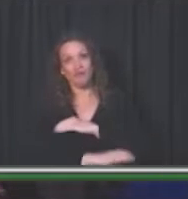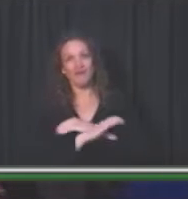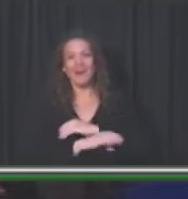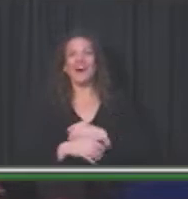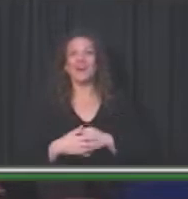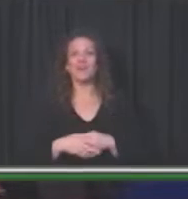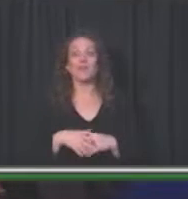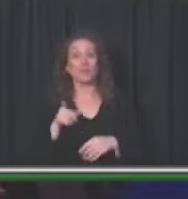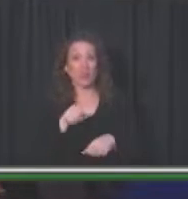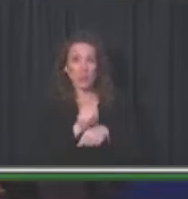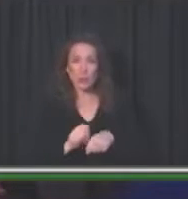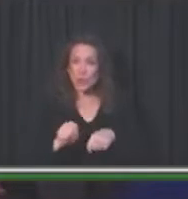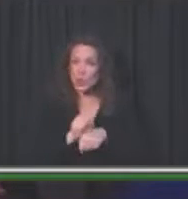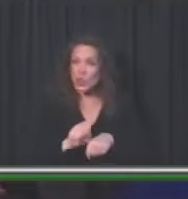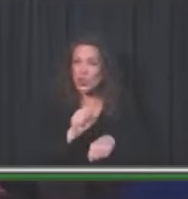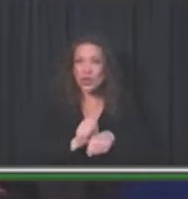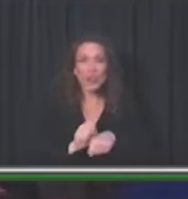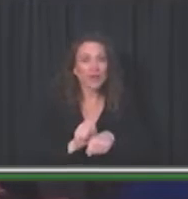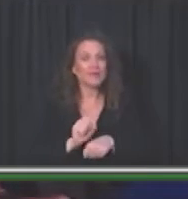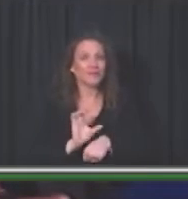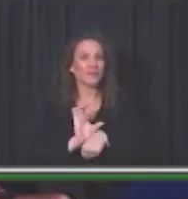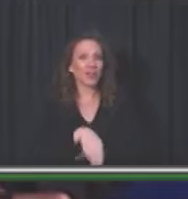They worked you.